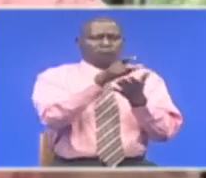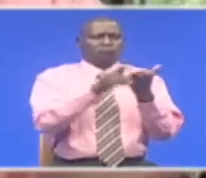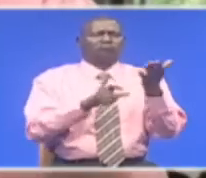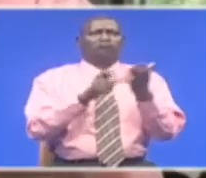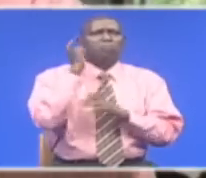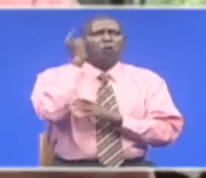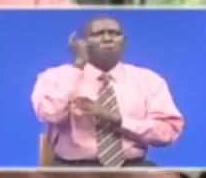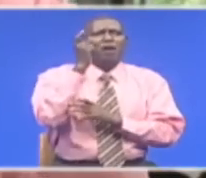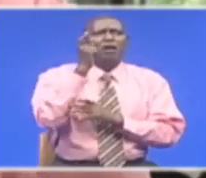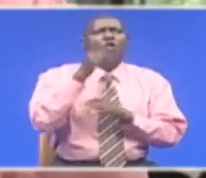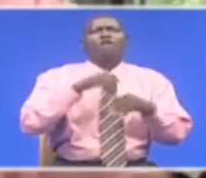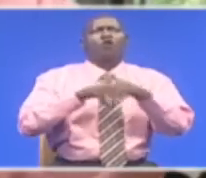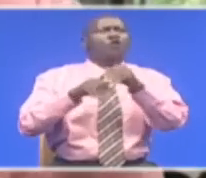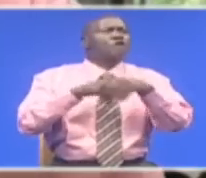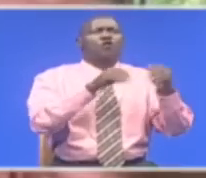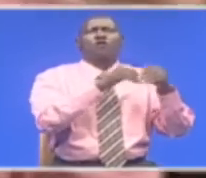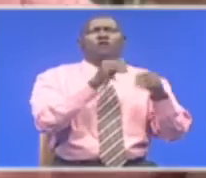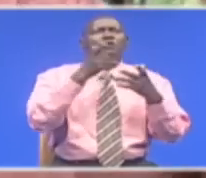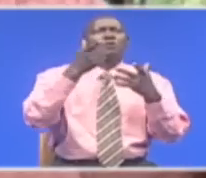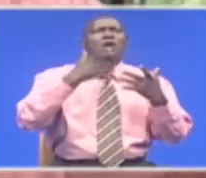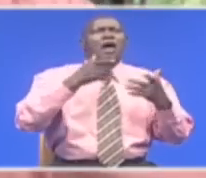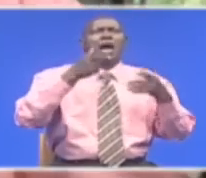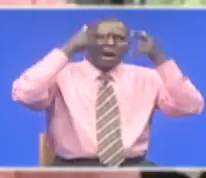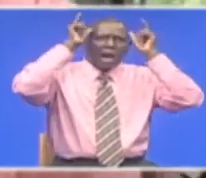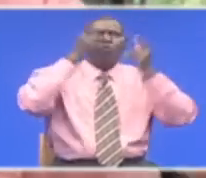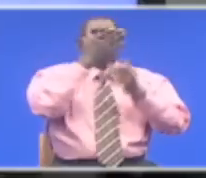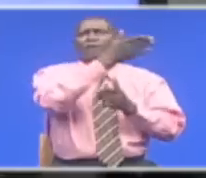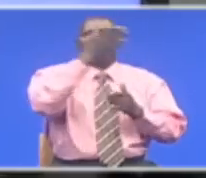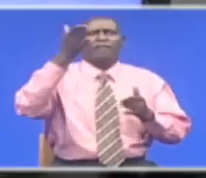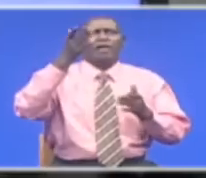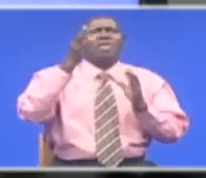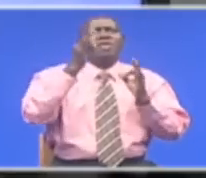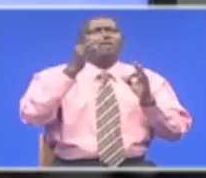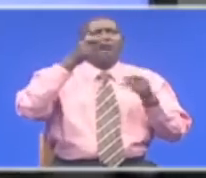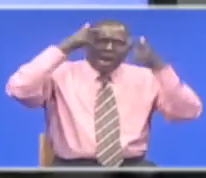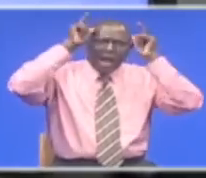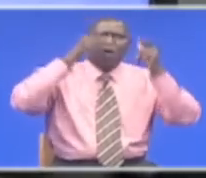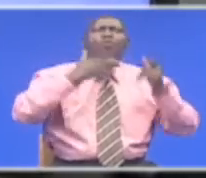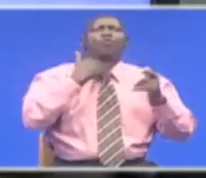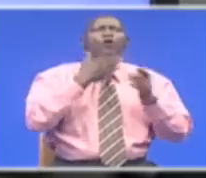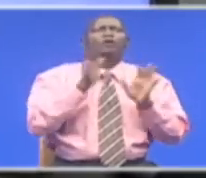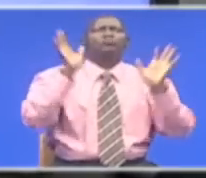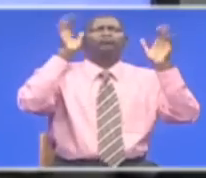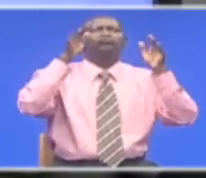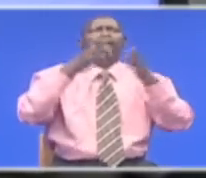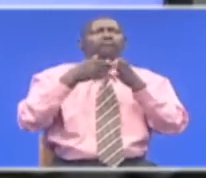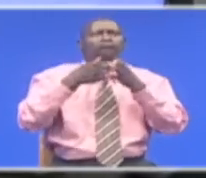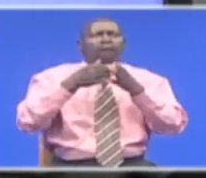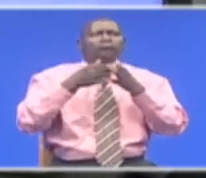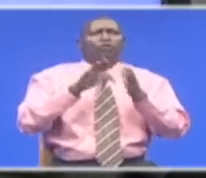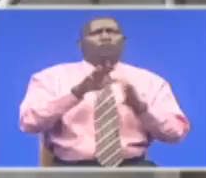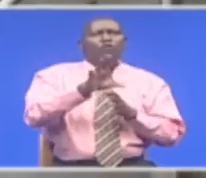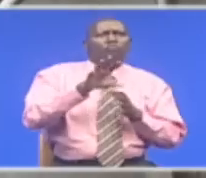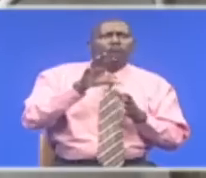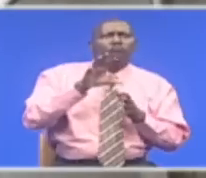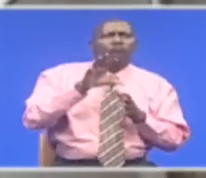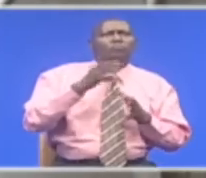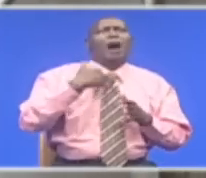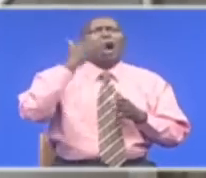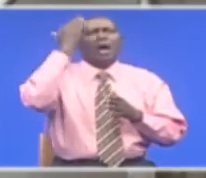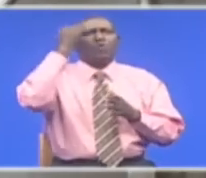the cows in the barn on my telephone. If a cow is in heat, he's very activity, then I became a pulse on